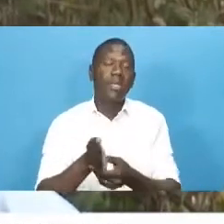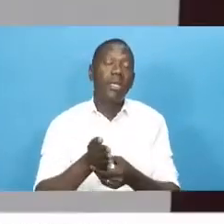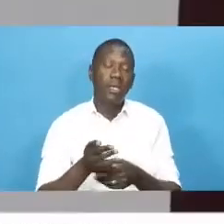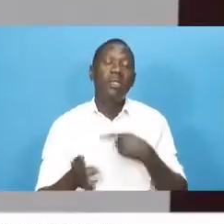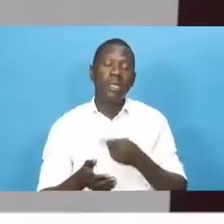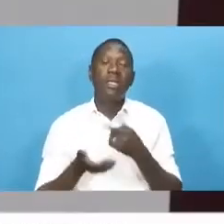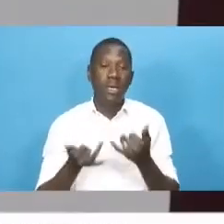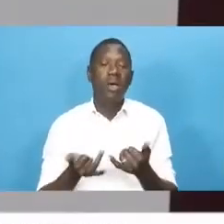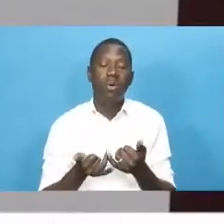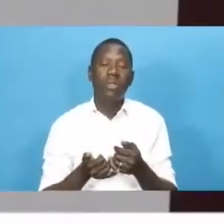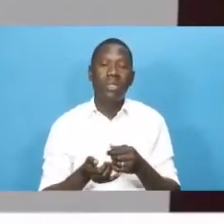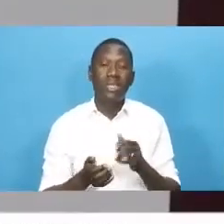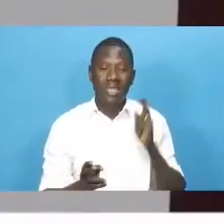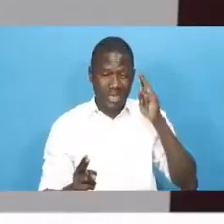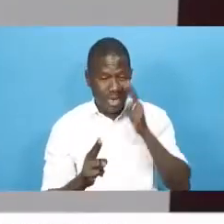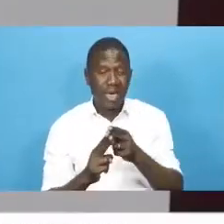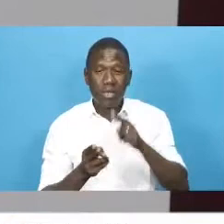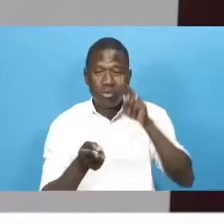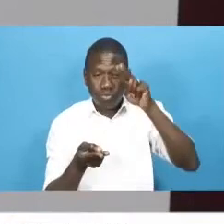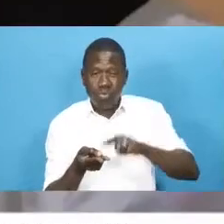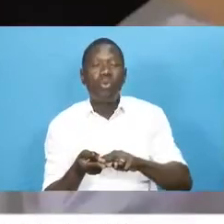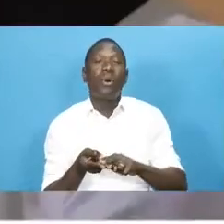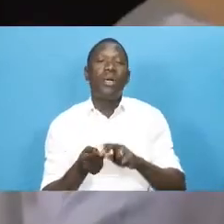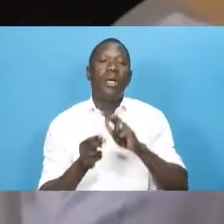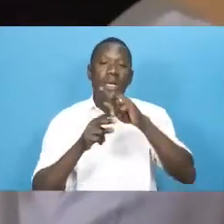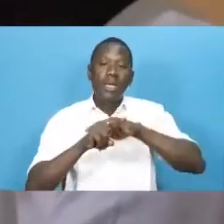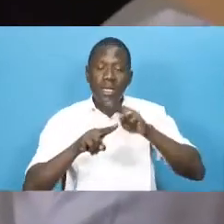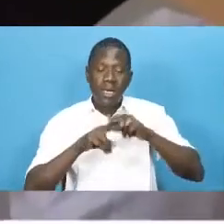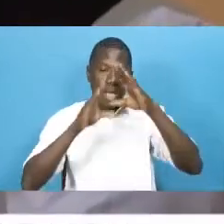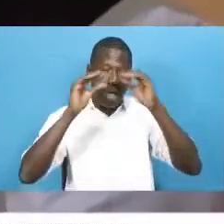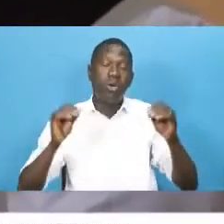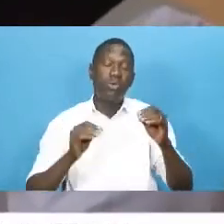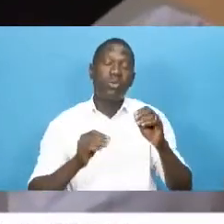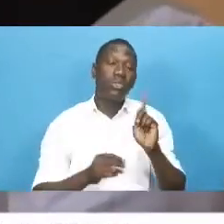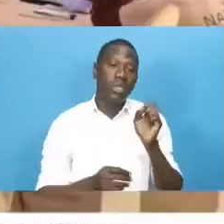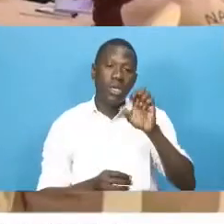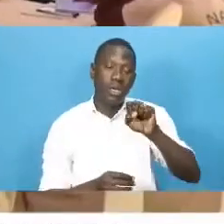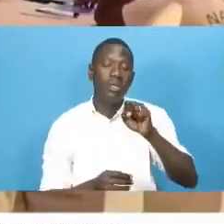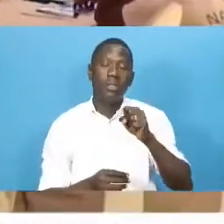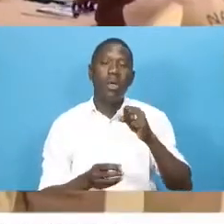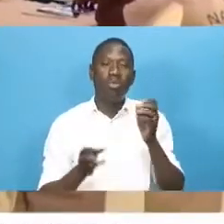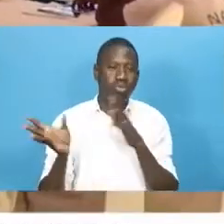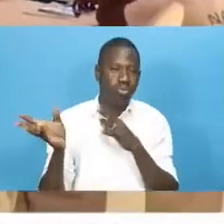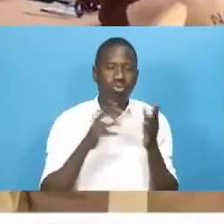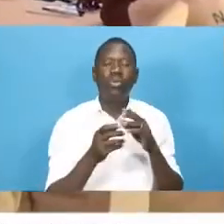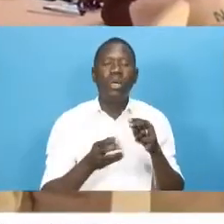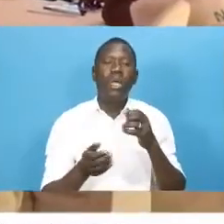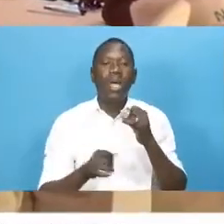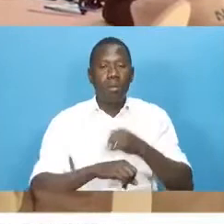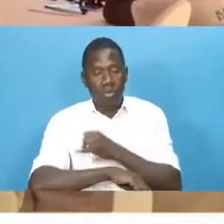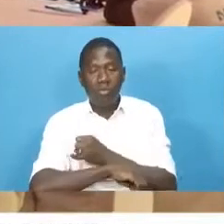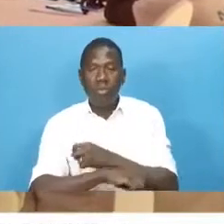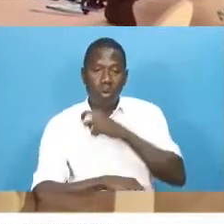NSP are direct reduction of greenhouse gas emissions, improving the capacity of NAWEC staff, improving the quality of life